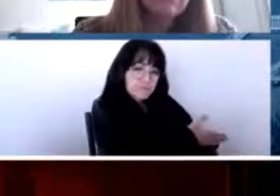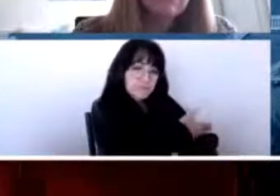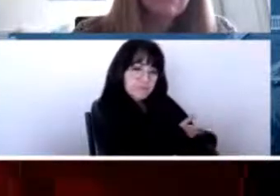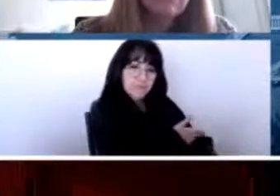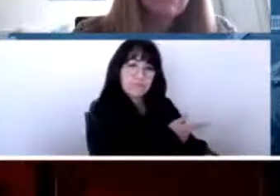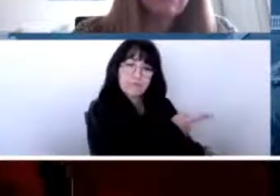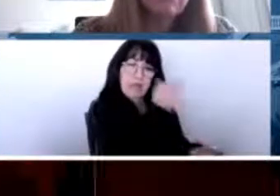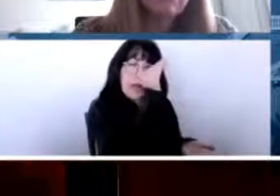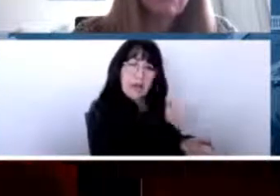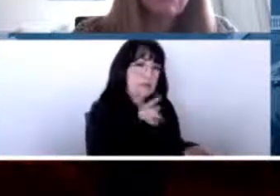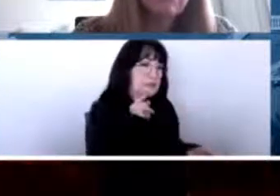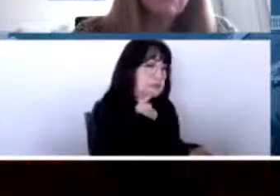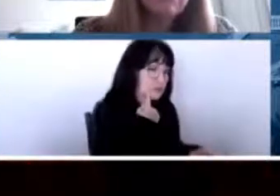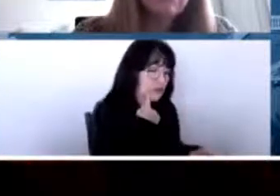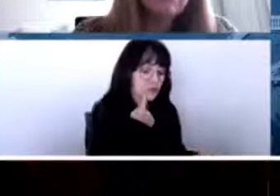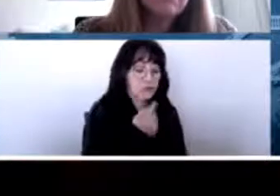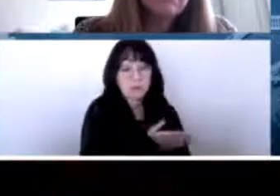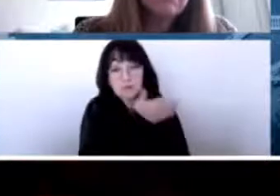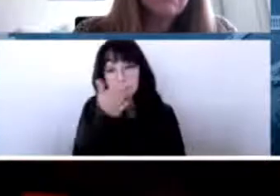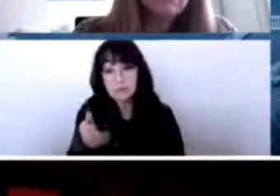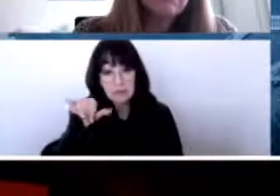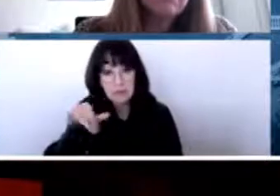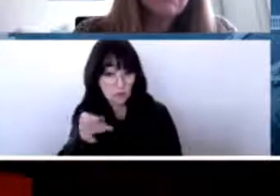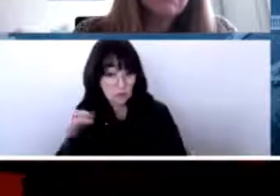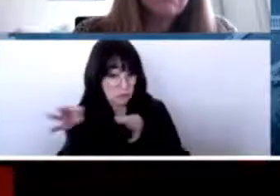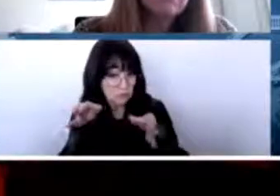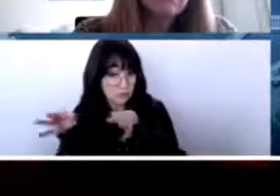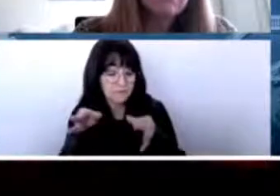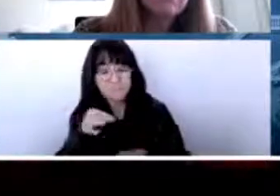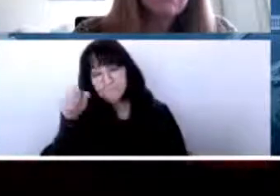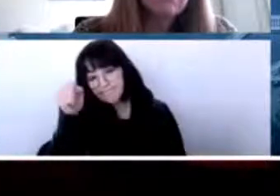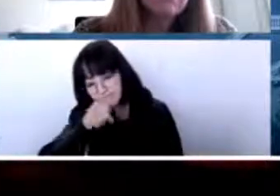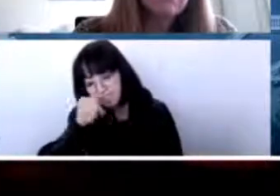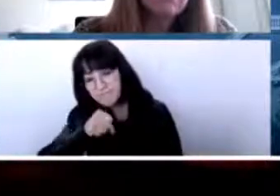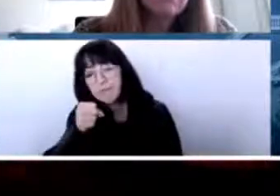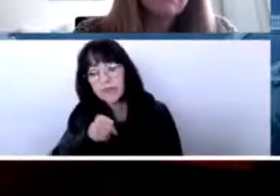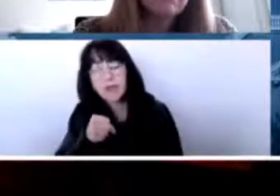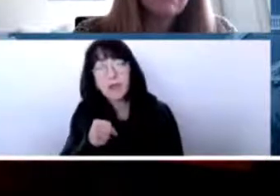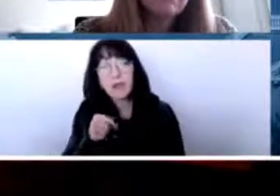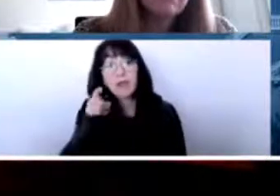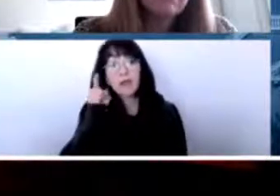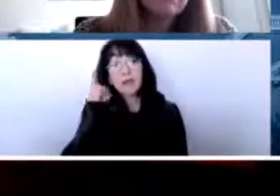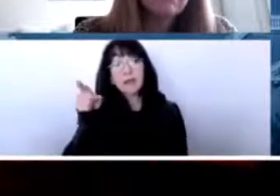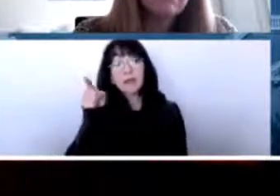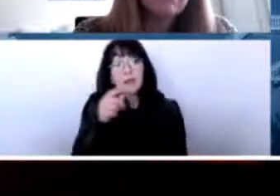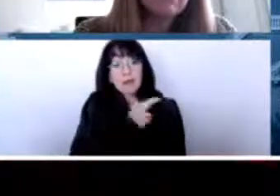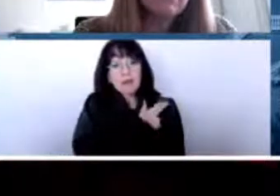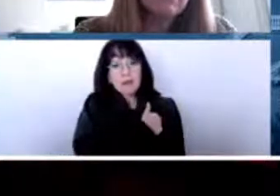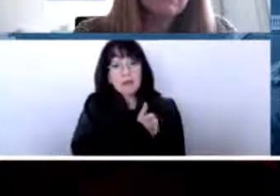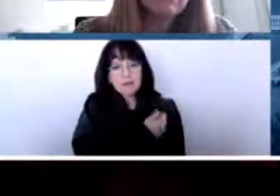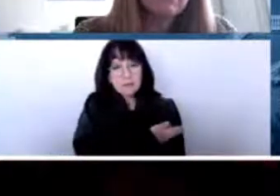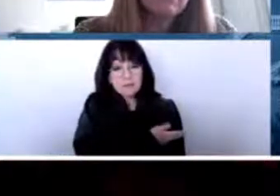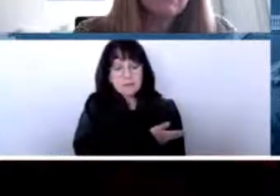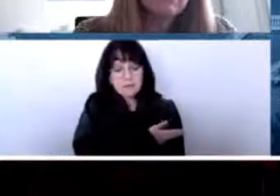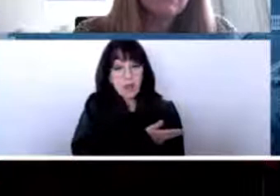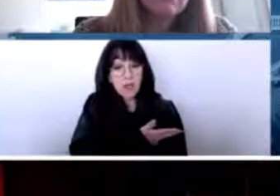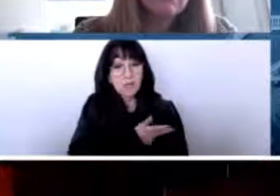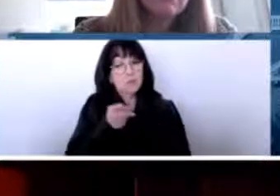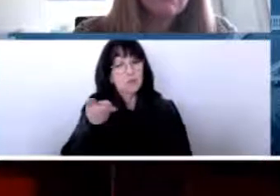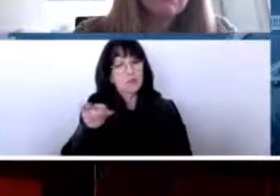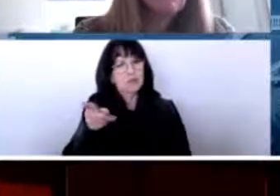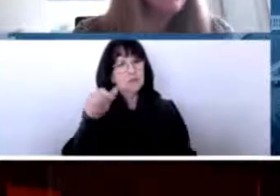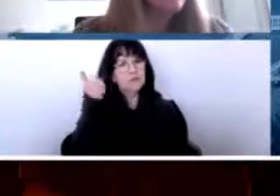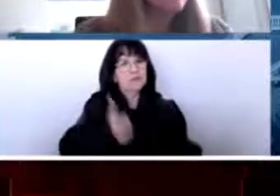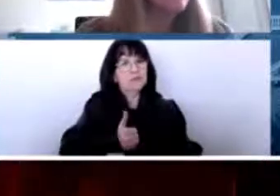to the hospitals was designed and what we're dealt with today. So, and how the federal support and state support comes in behind it.